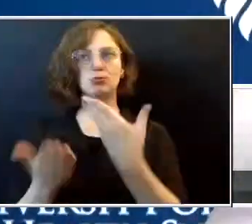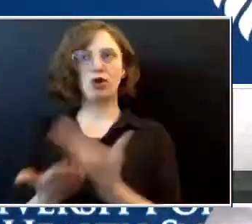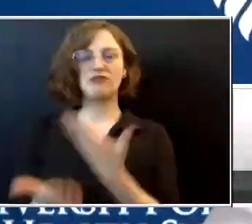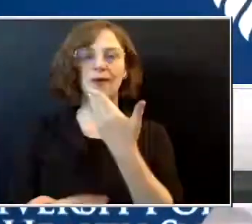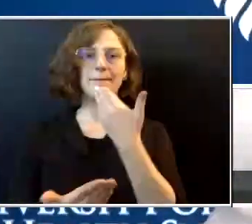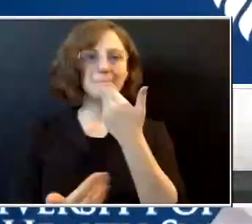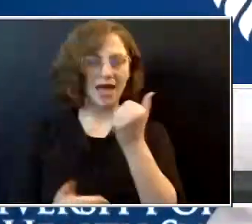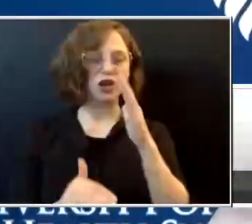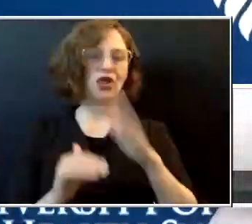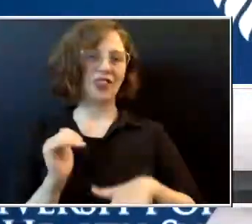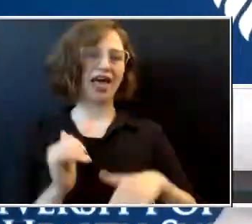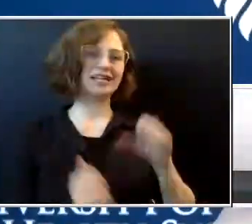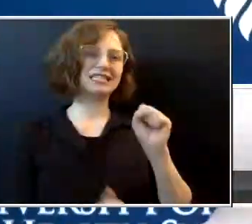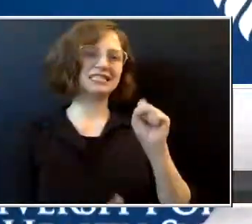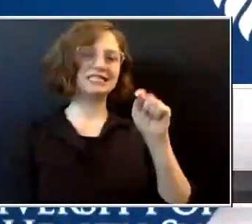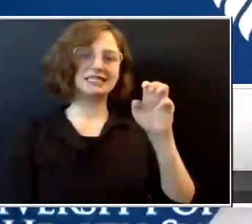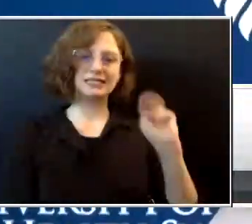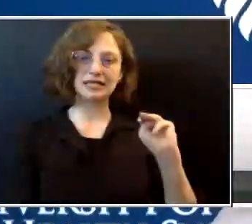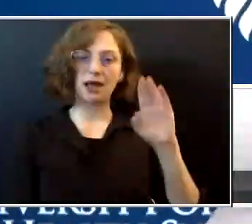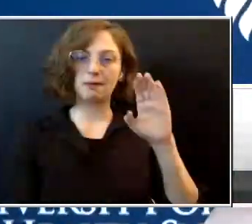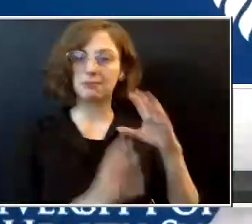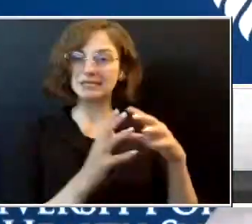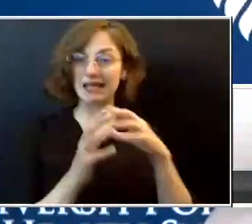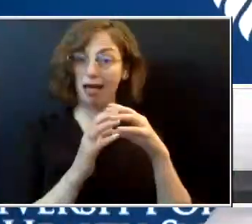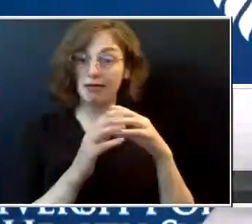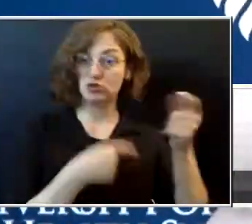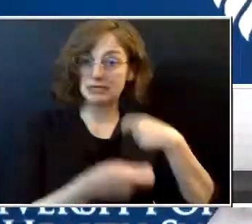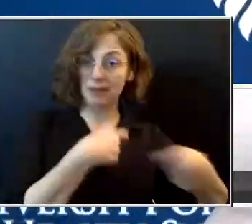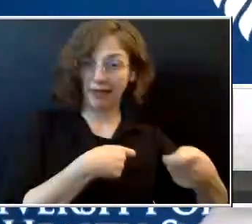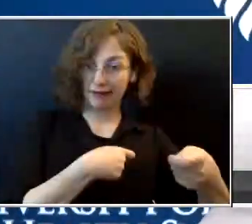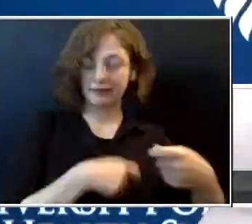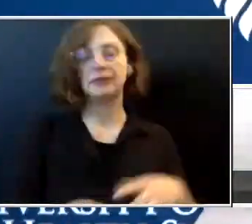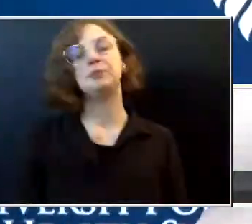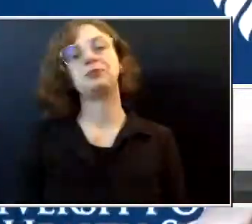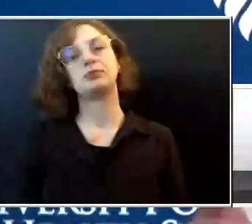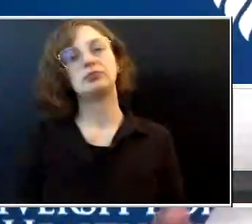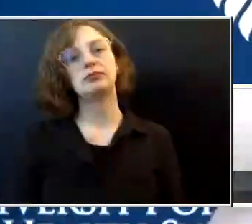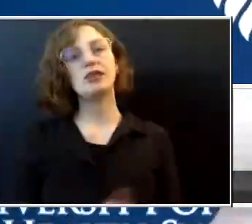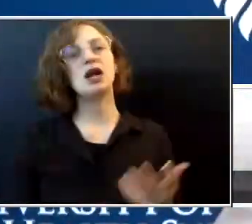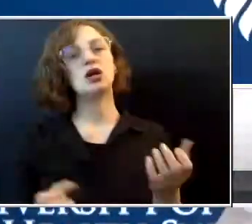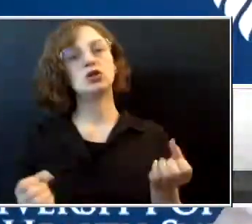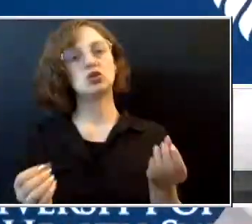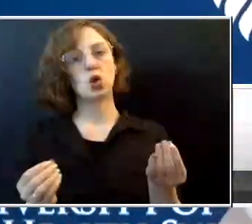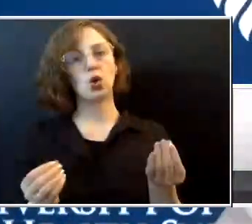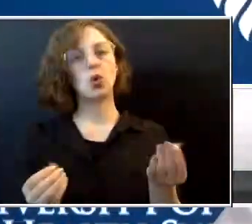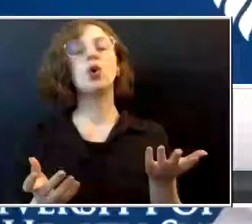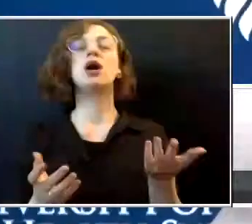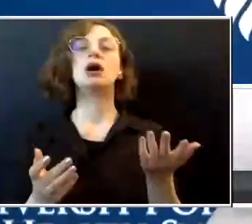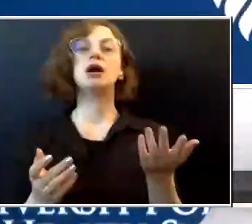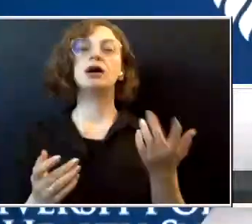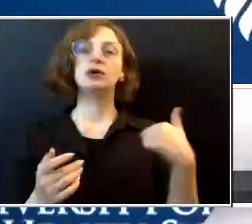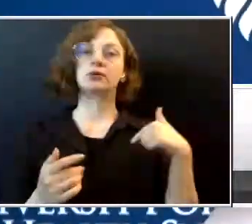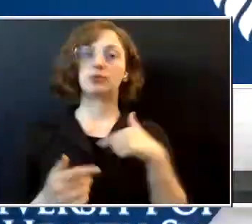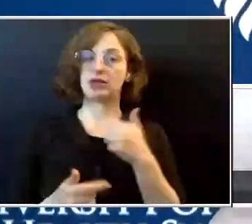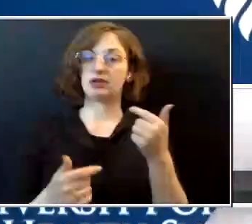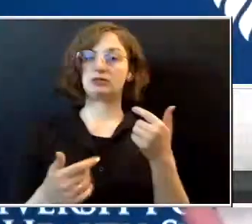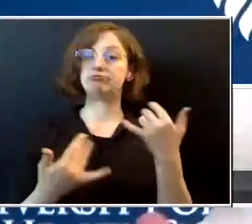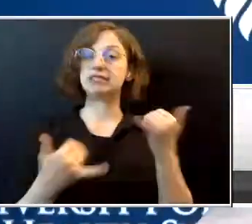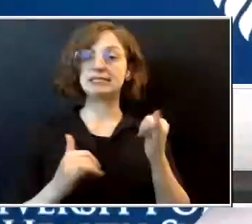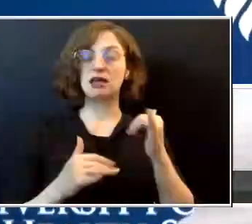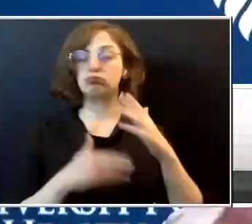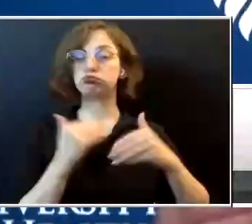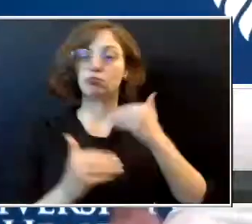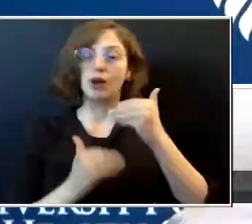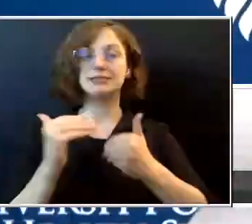trials for transplant eligible and non-eligible to provide it as a randomized trial and compare it to CAR T cell. We're hoping